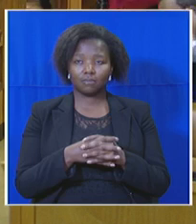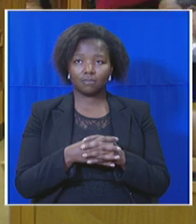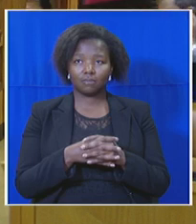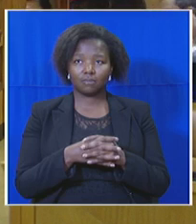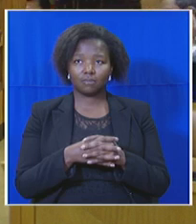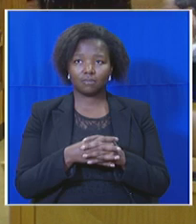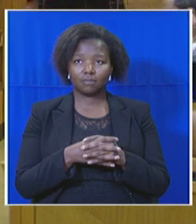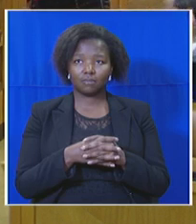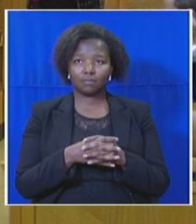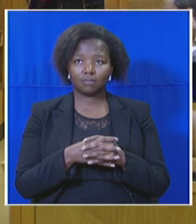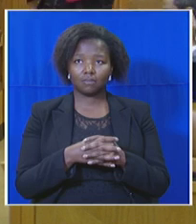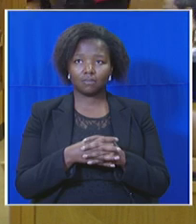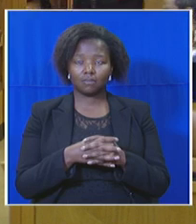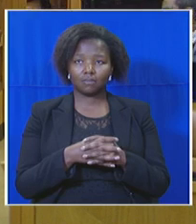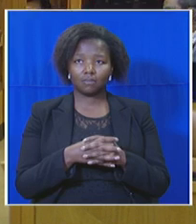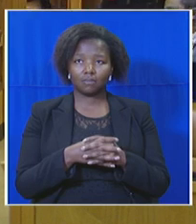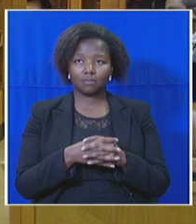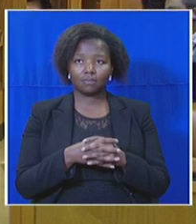withdraw?